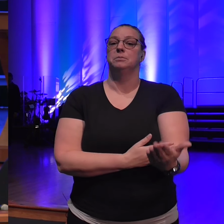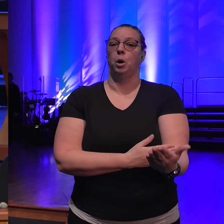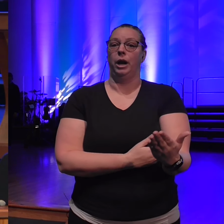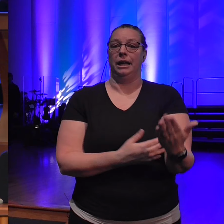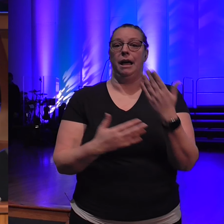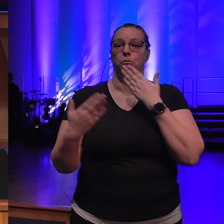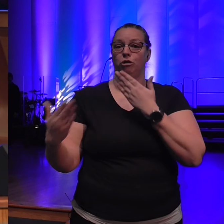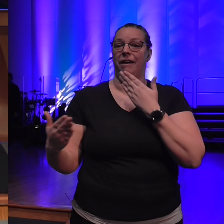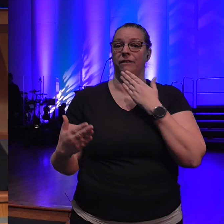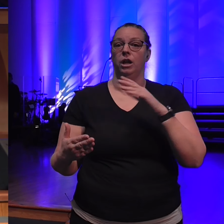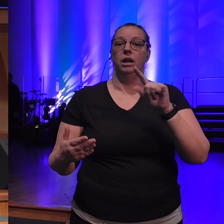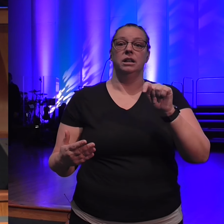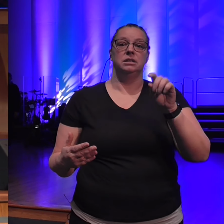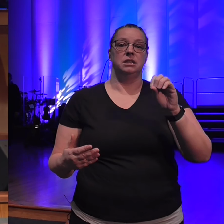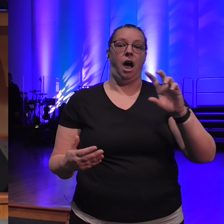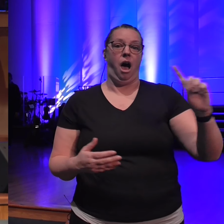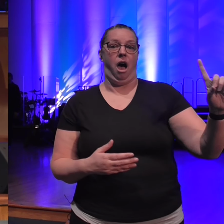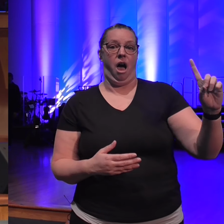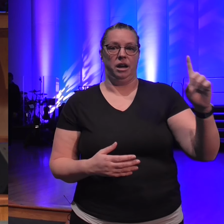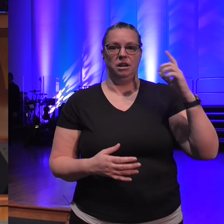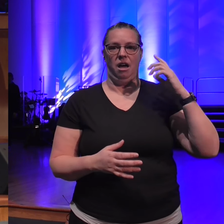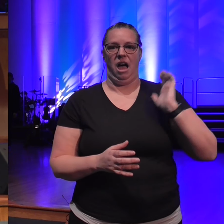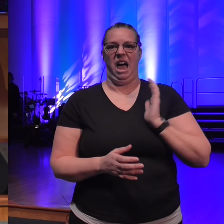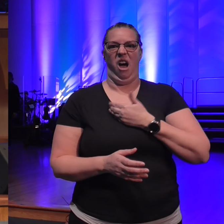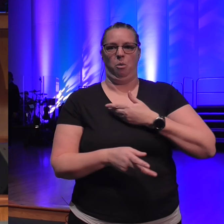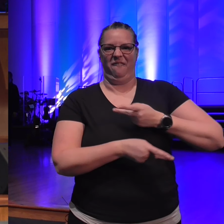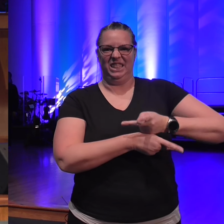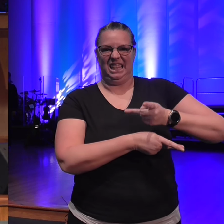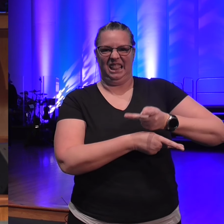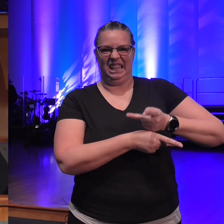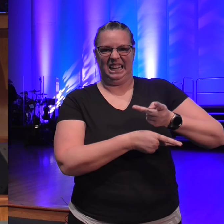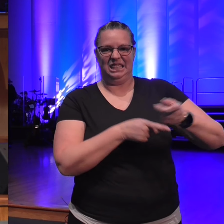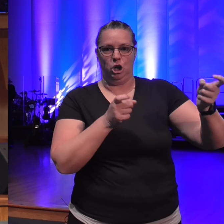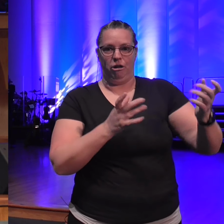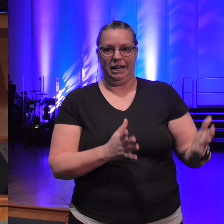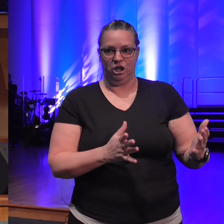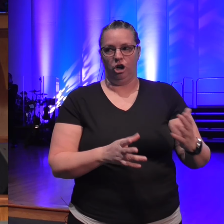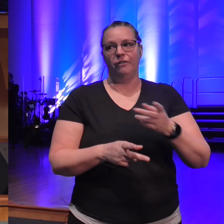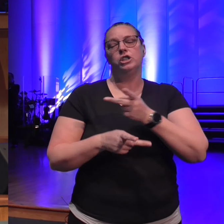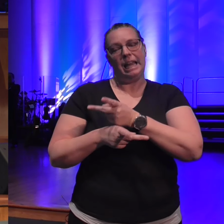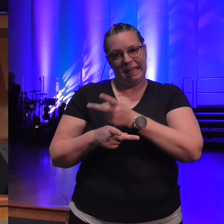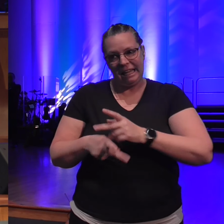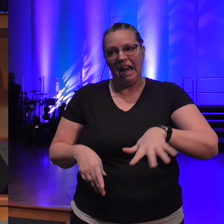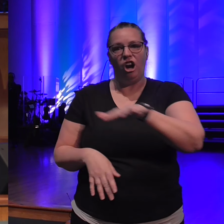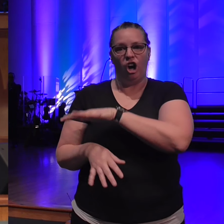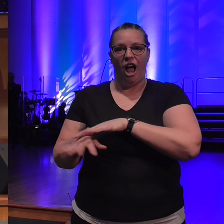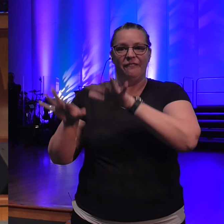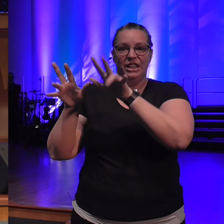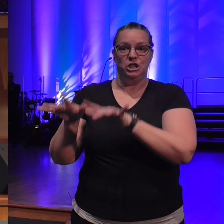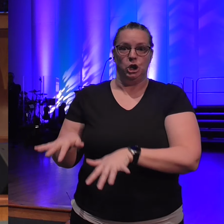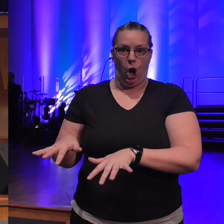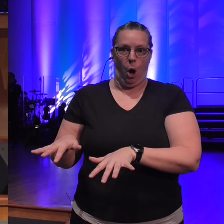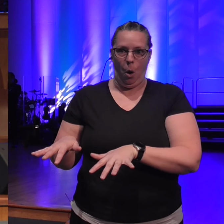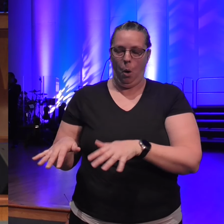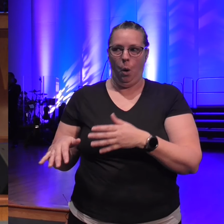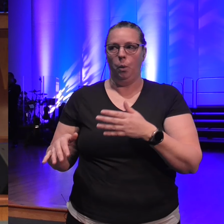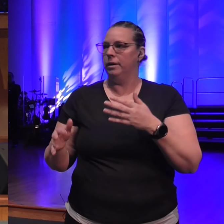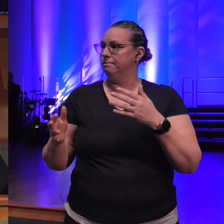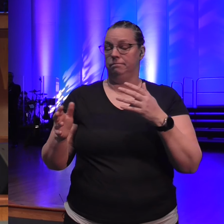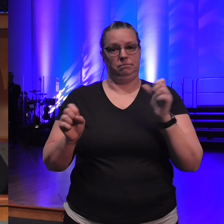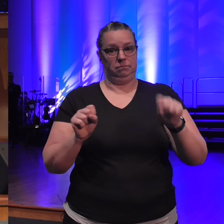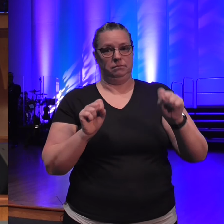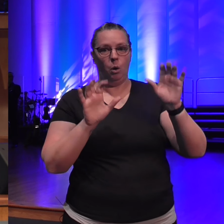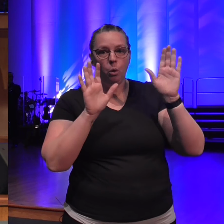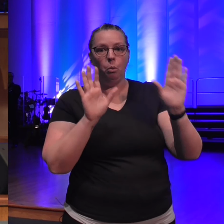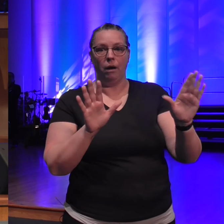Graves, our facilities director, for taking such good care of our snowy campus so we can get in here today. Yeah. Wonderful, wonderful. One of the things that I love